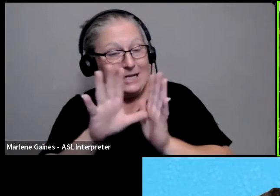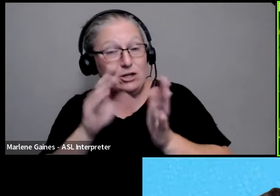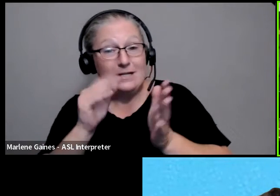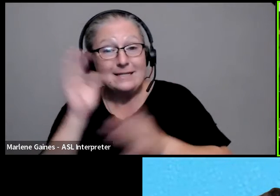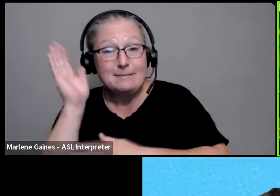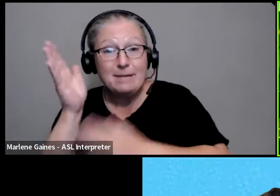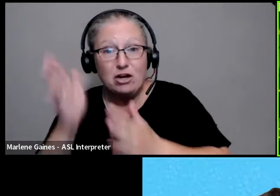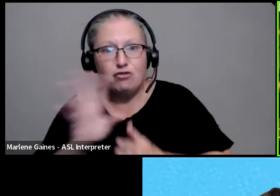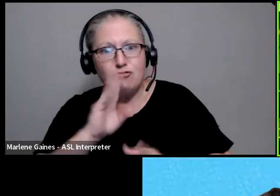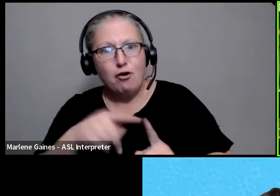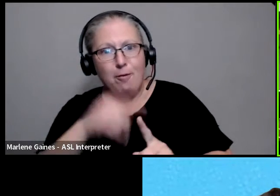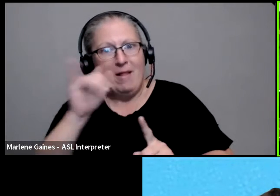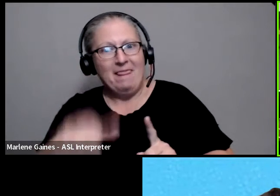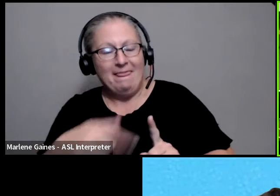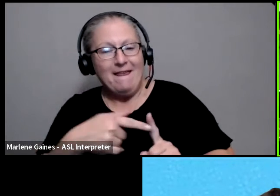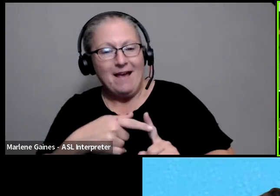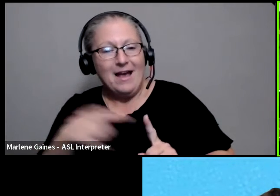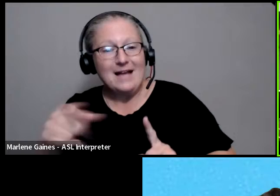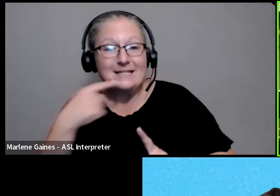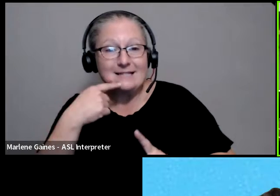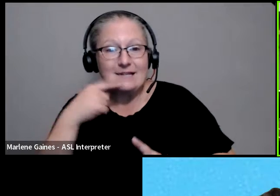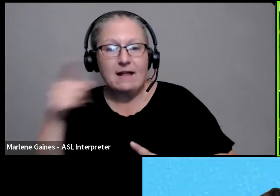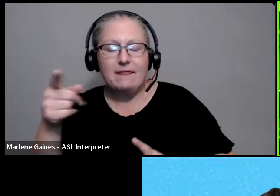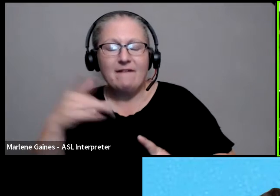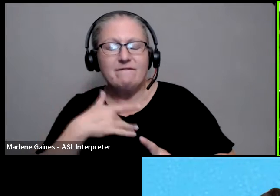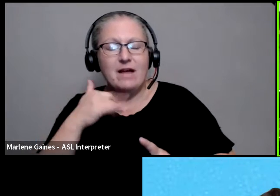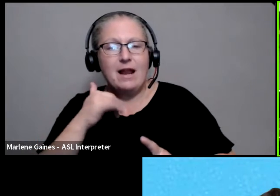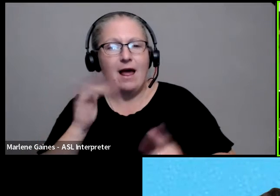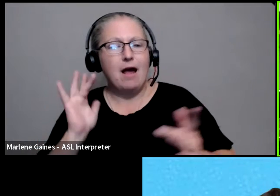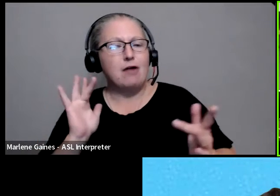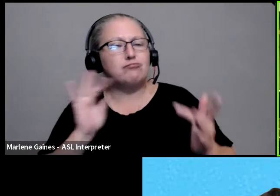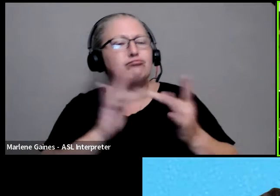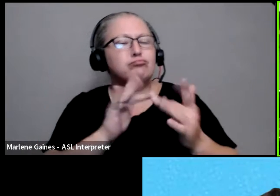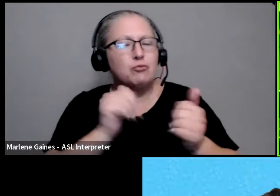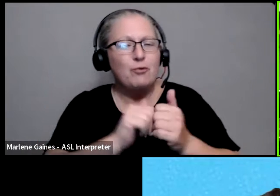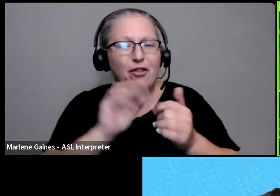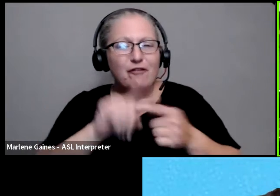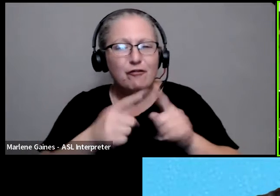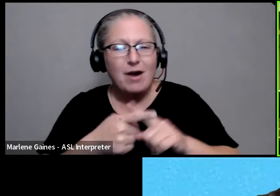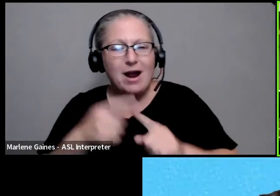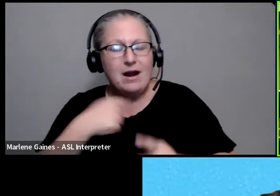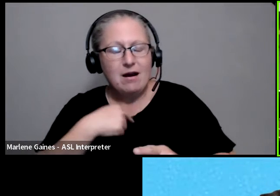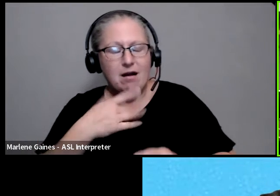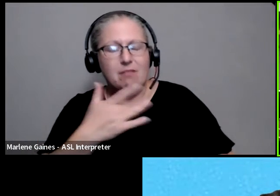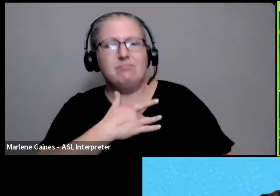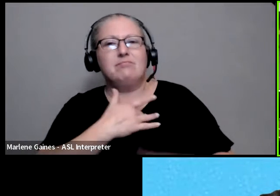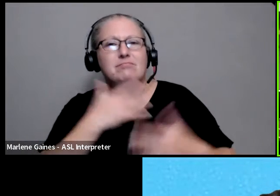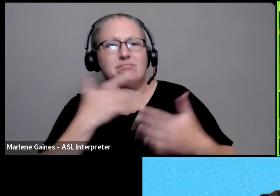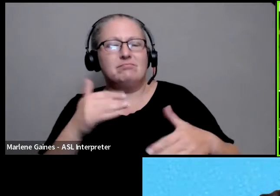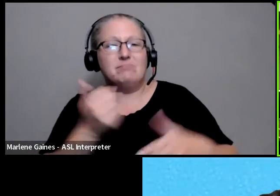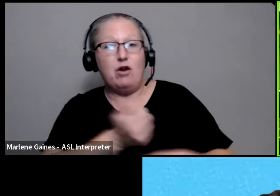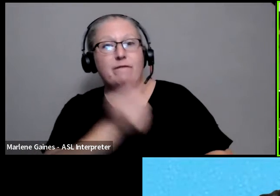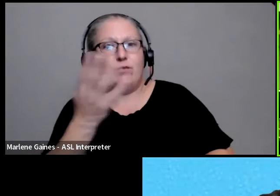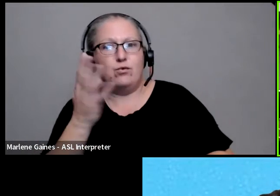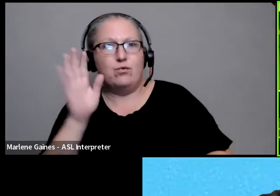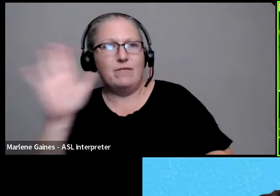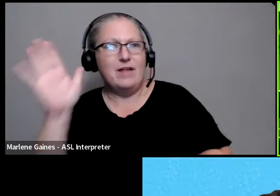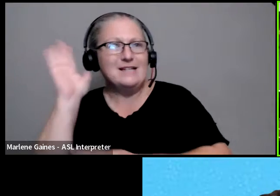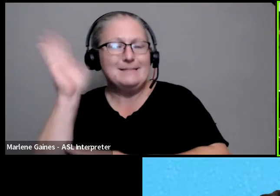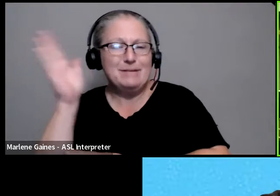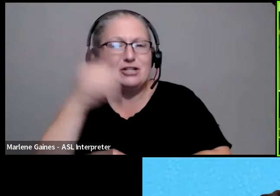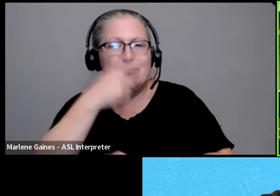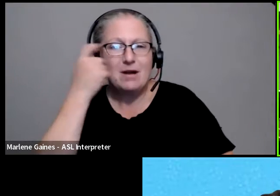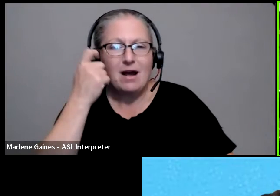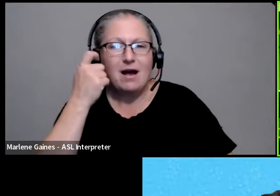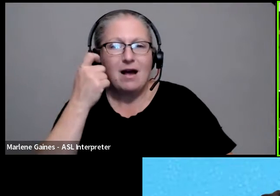talking about this and how they got back in touch with friends. And I was very moved by several speeches because they